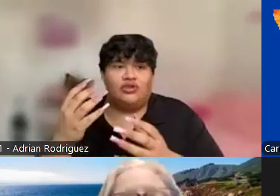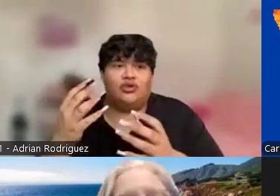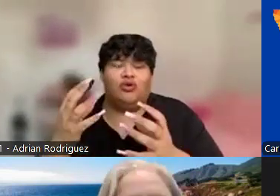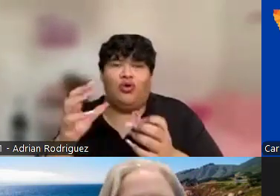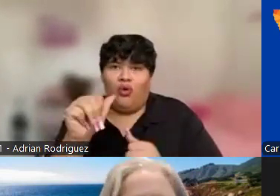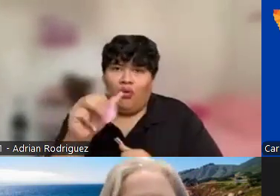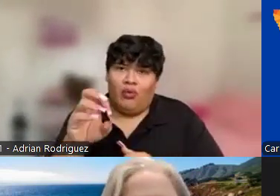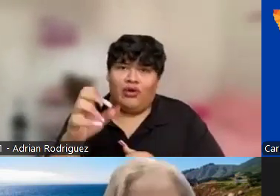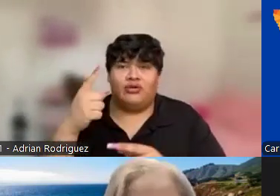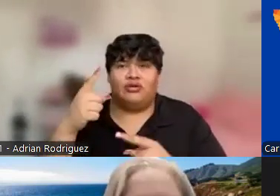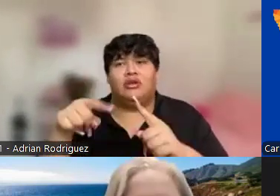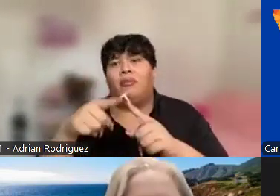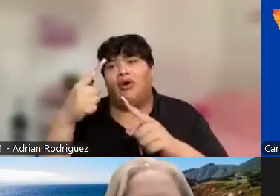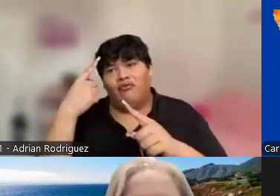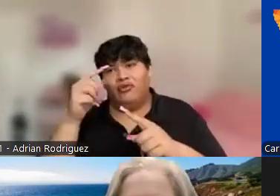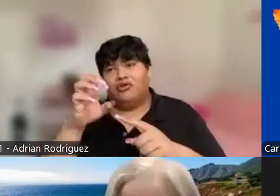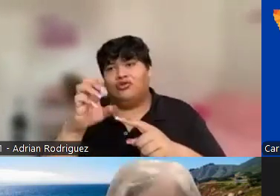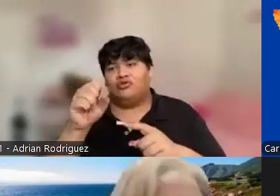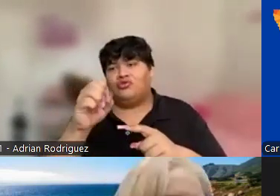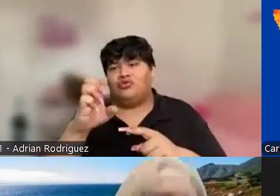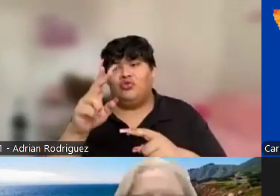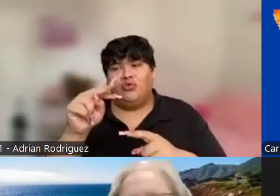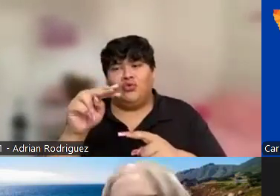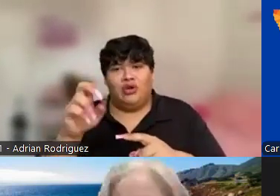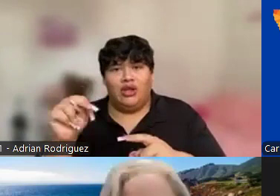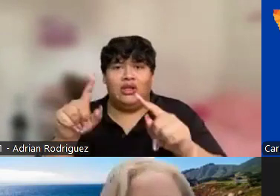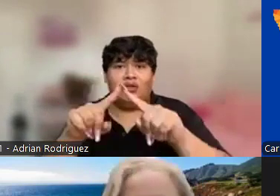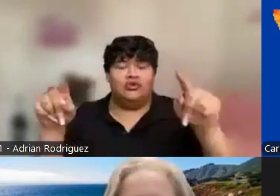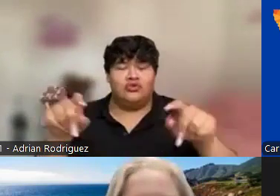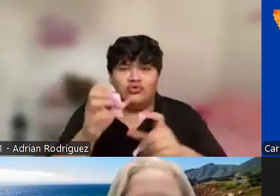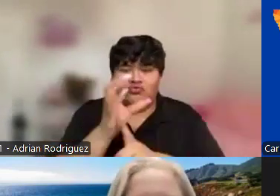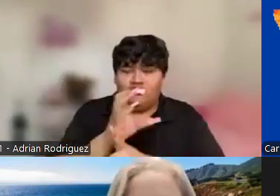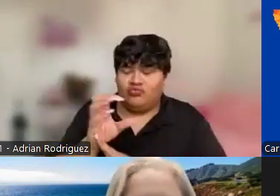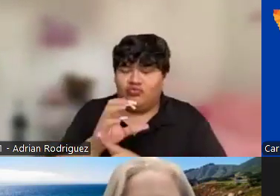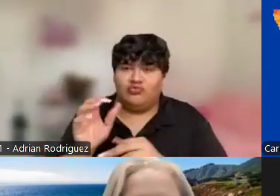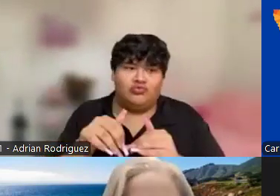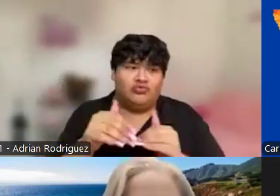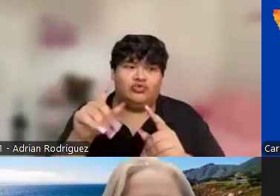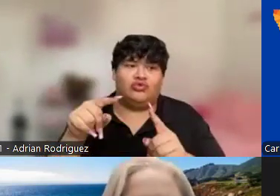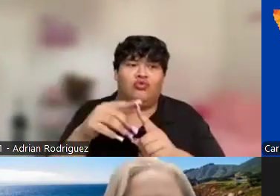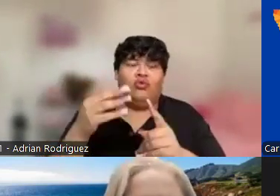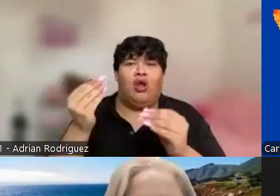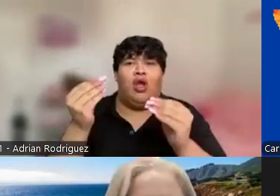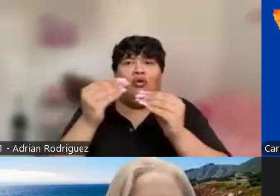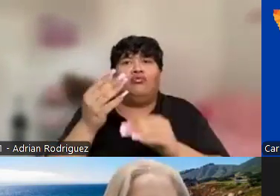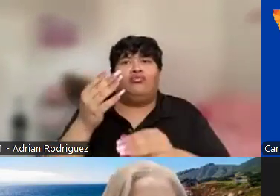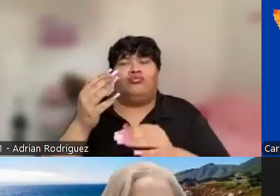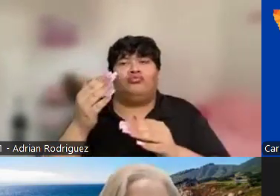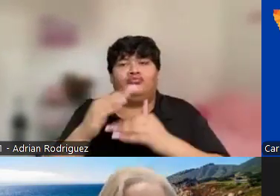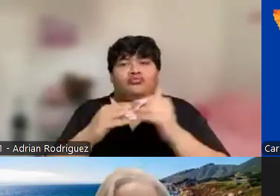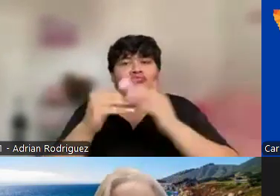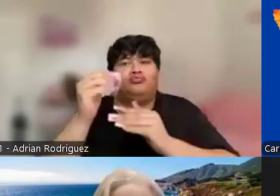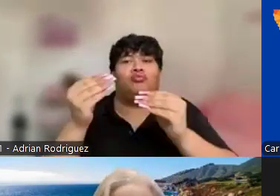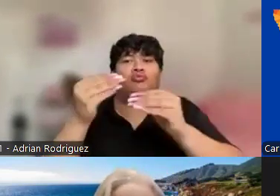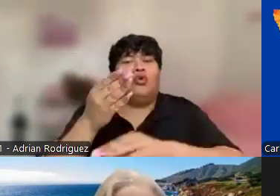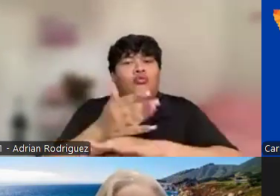all about screening and improving screening and providing tools for it. And I mean, if we want to improve screening, I think that's just a